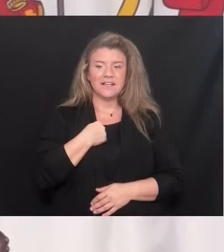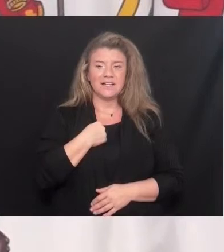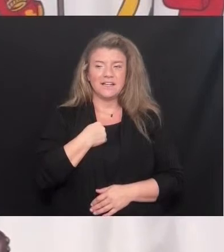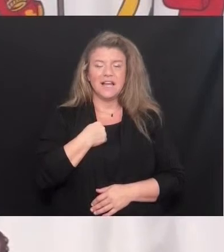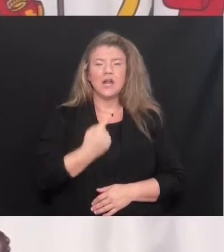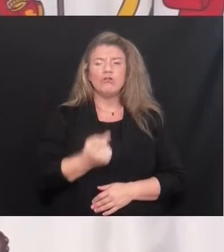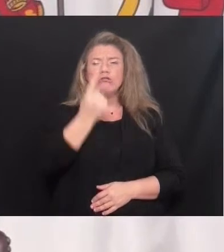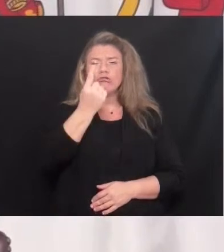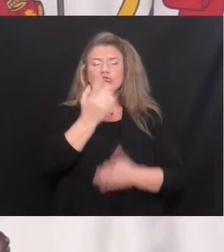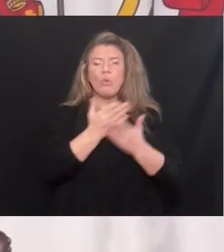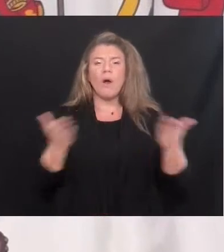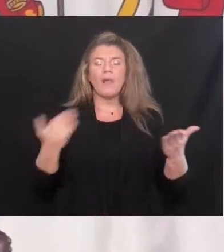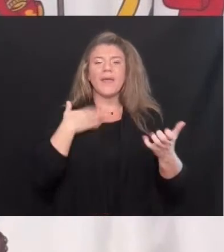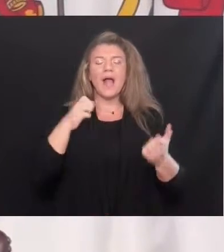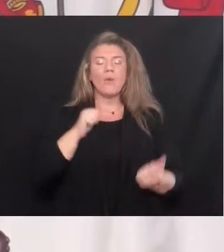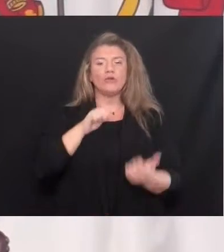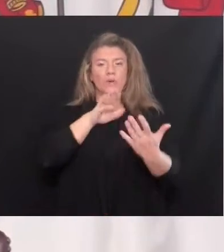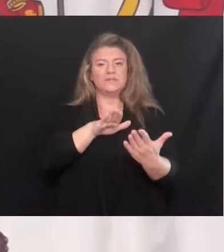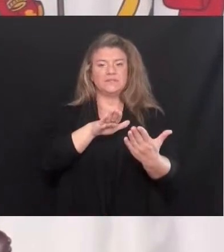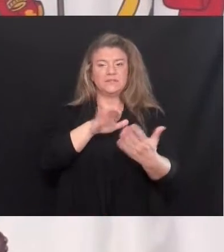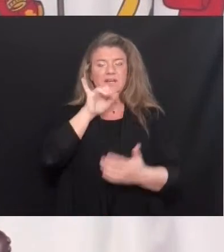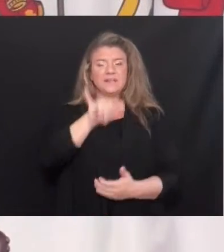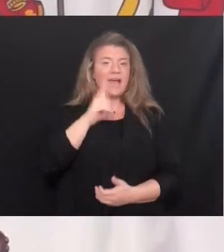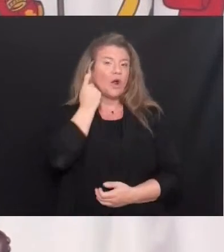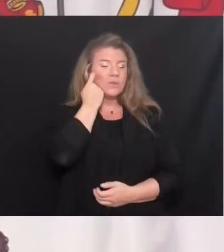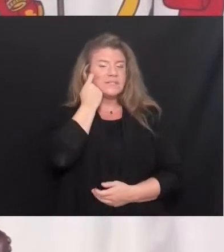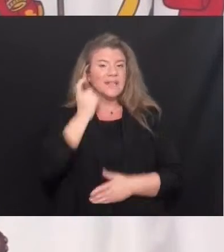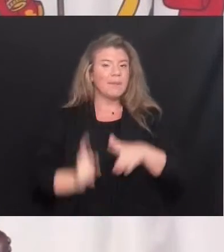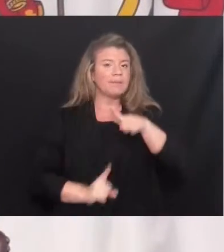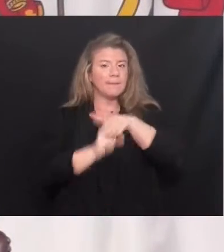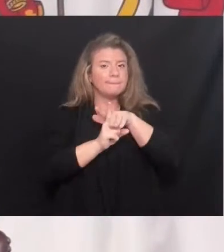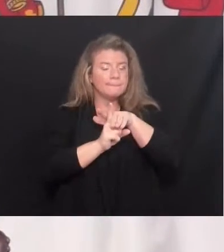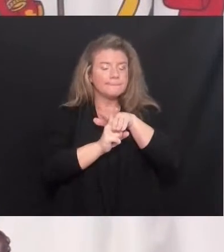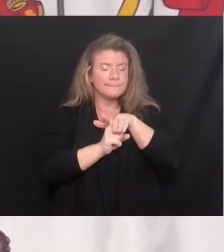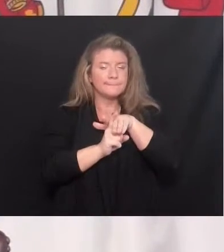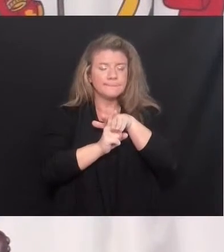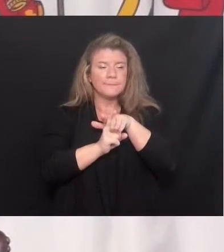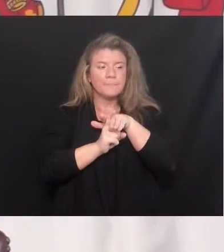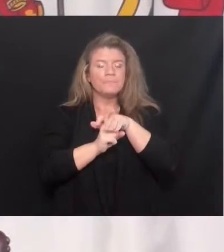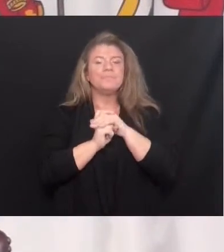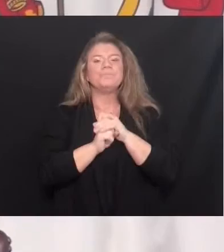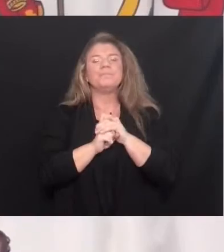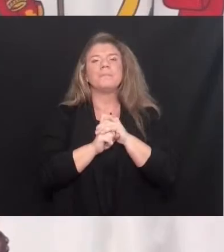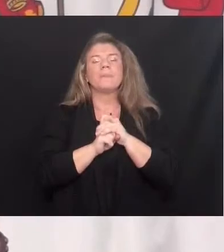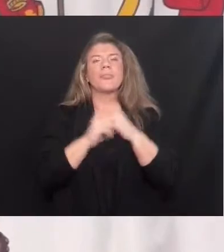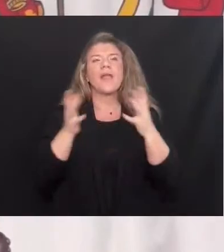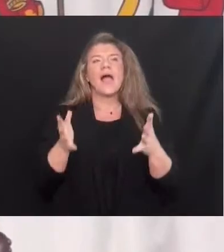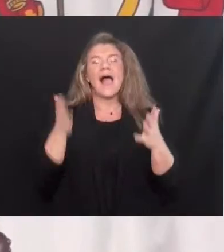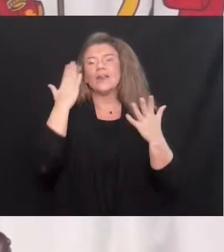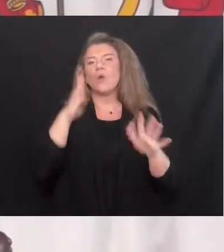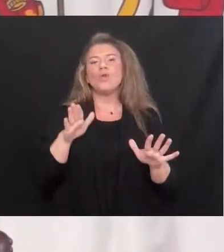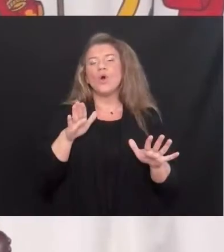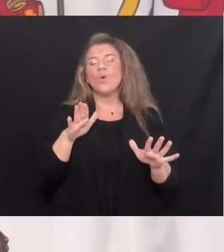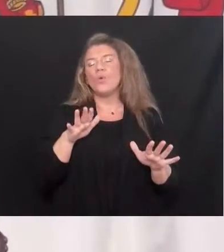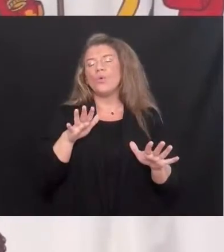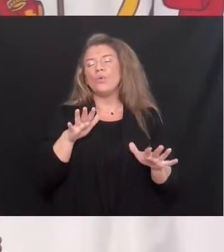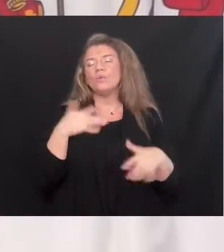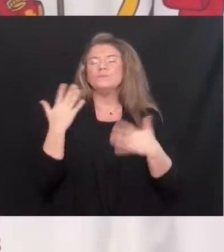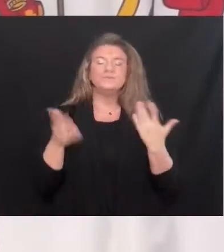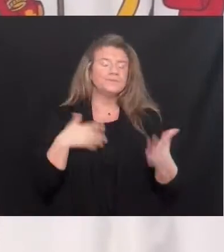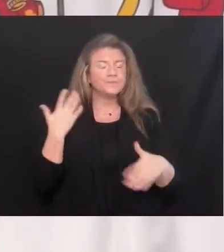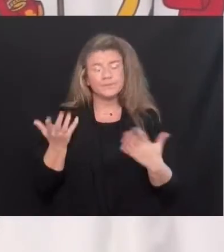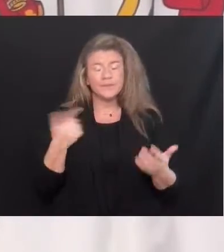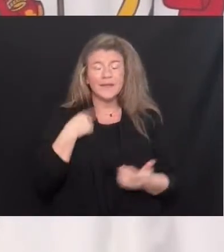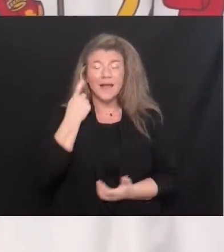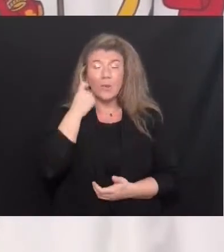There's one thing I want to address with you that just came up and everything, and I don't know, that I just